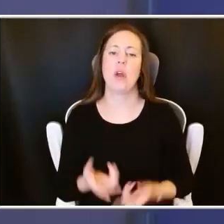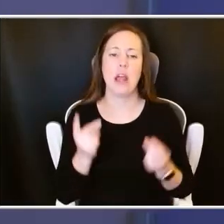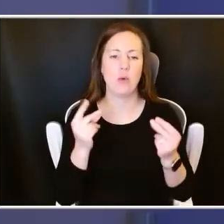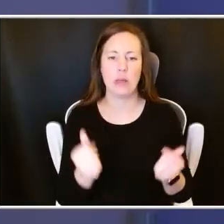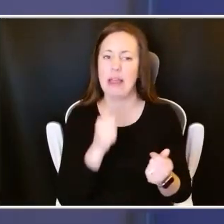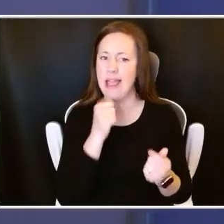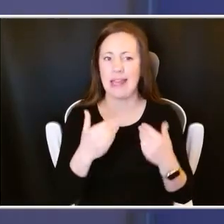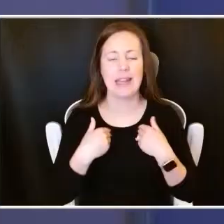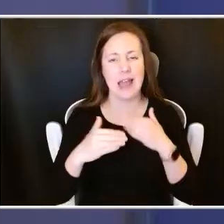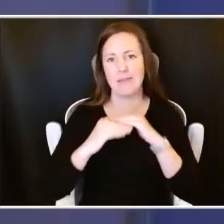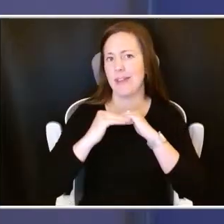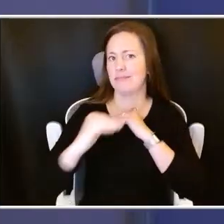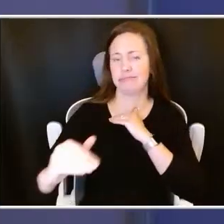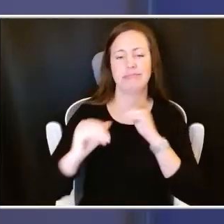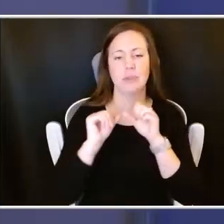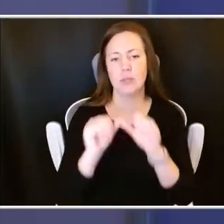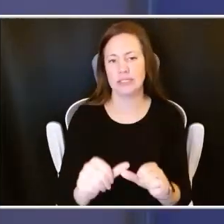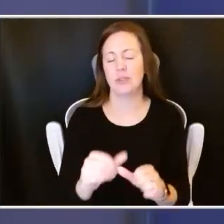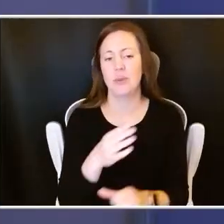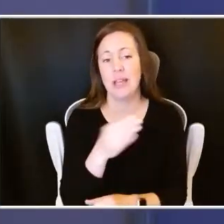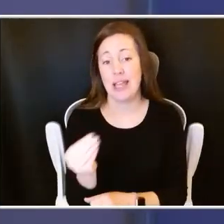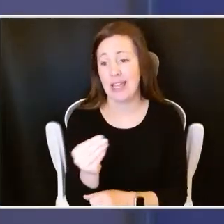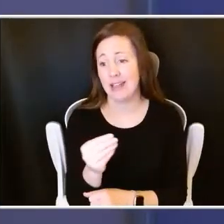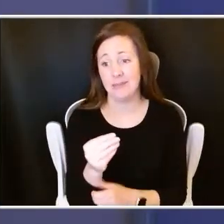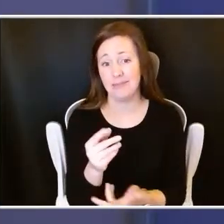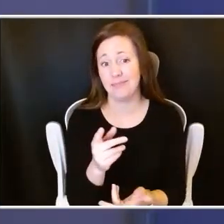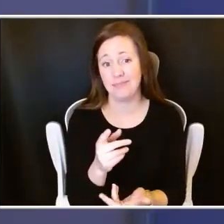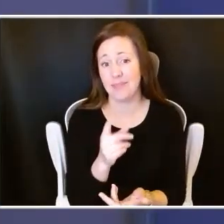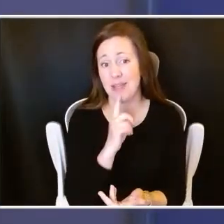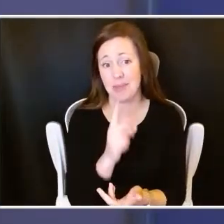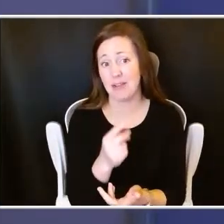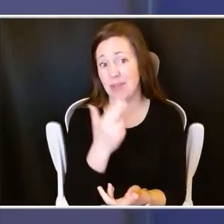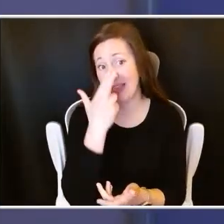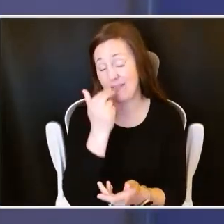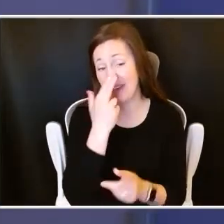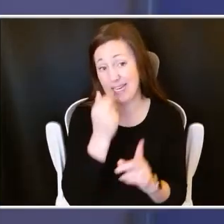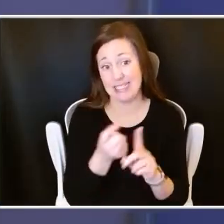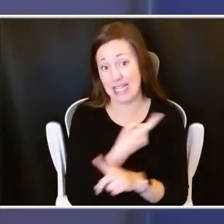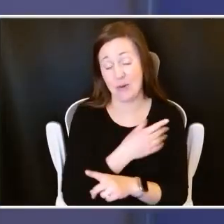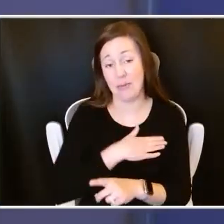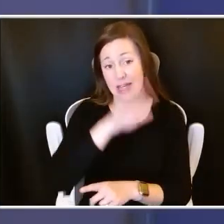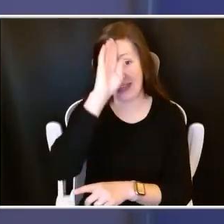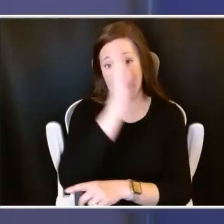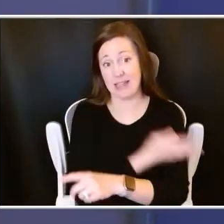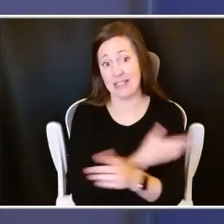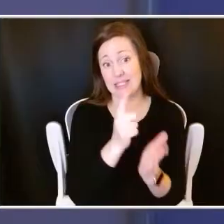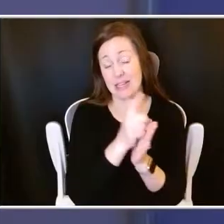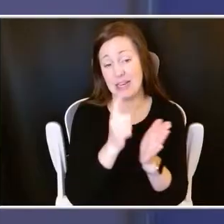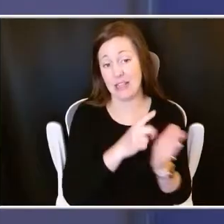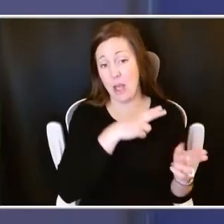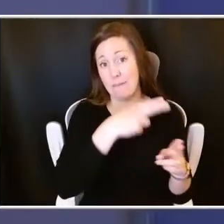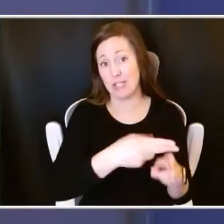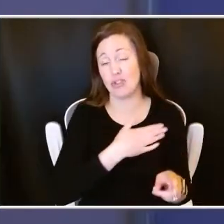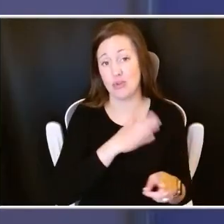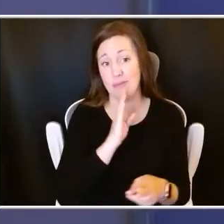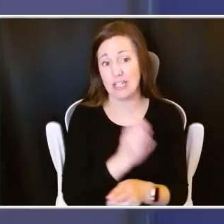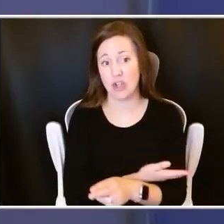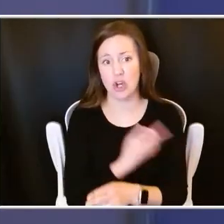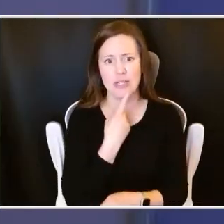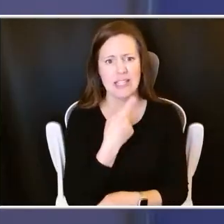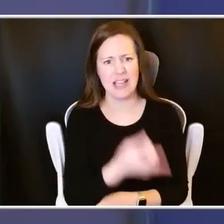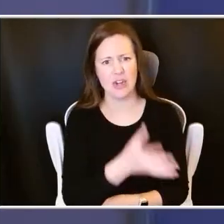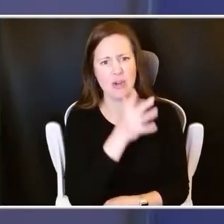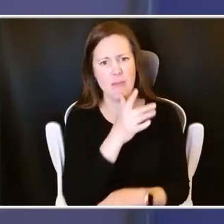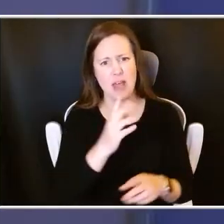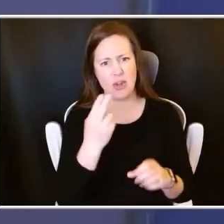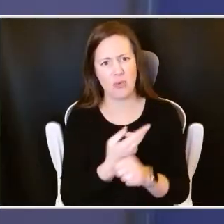stamina. And kind of a funny side note, my son-in-law had mentioned to my daughter, he said, is your mother wearing a different kind of makeup?